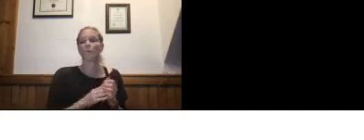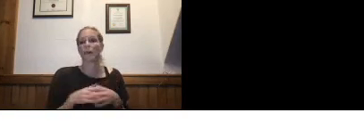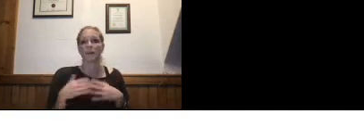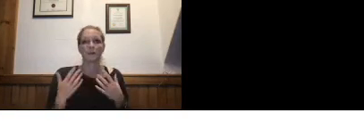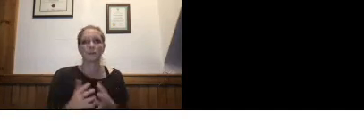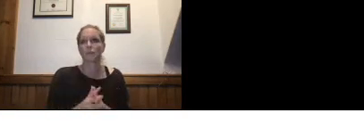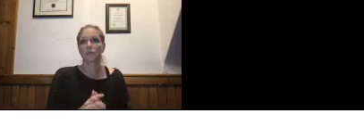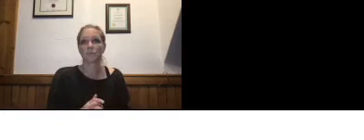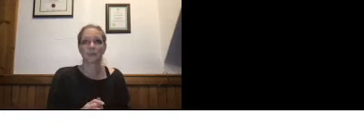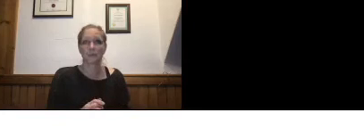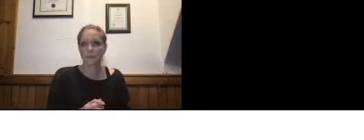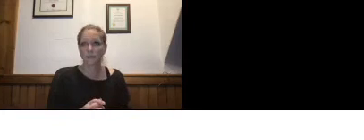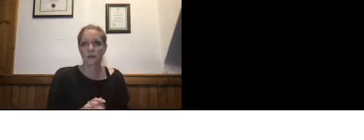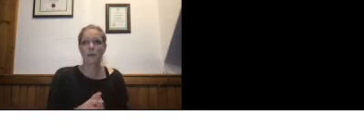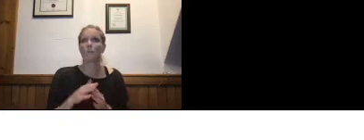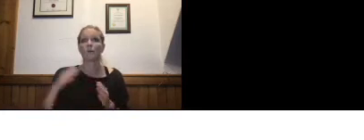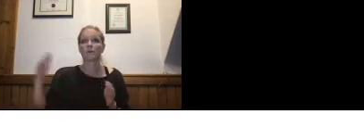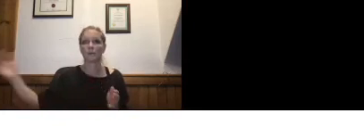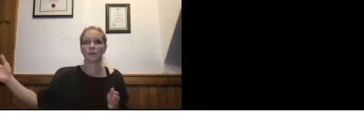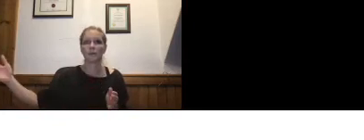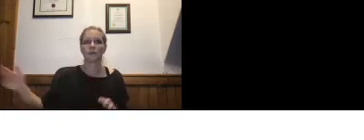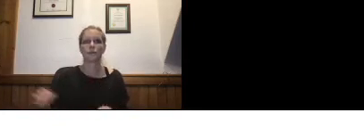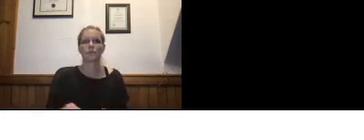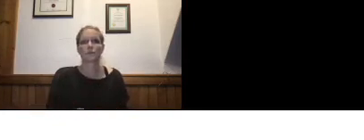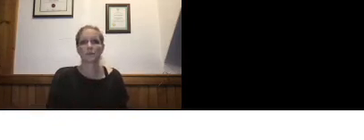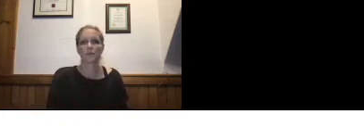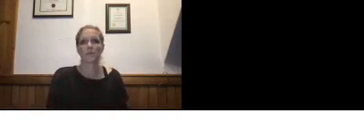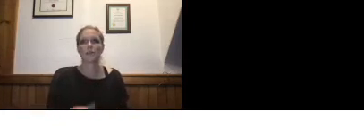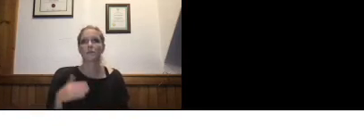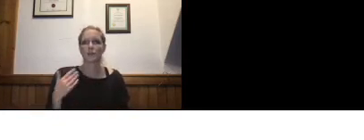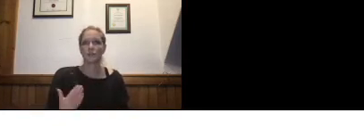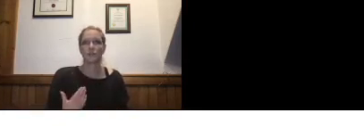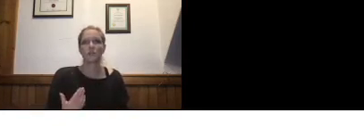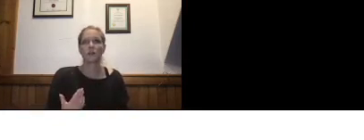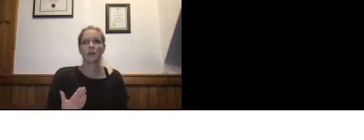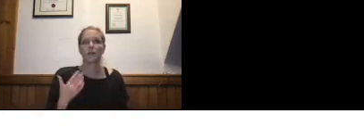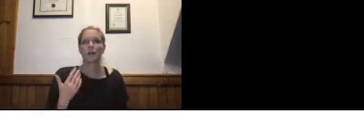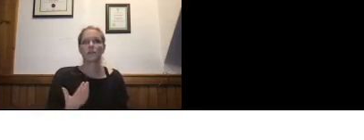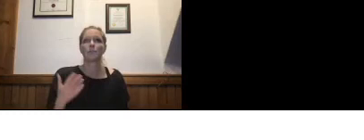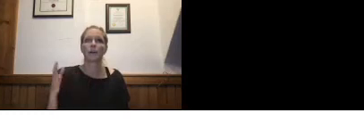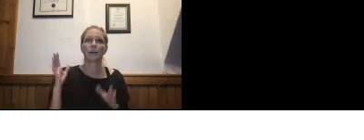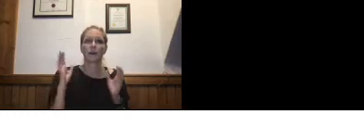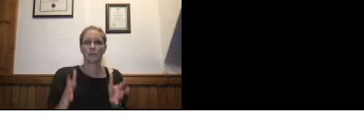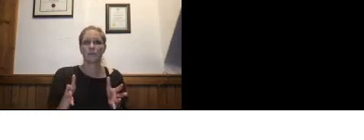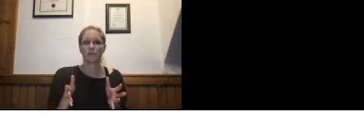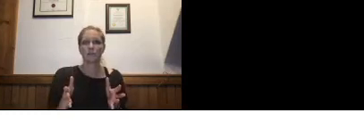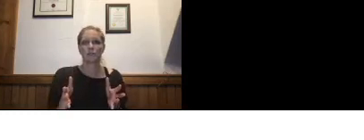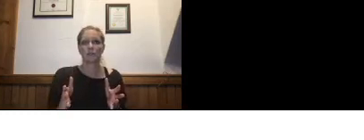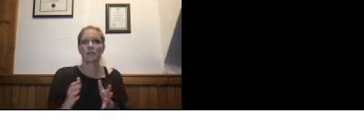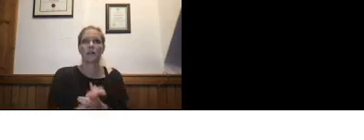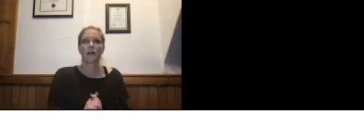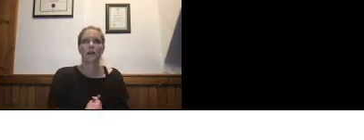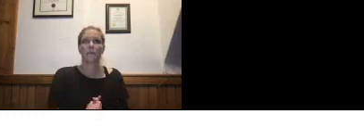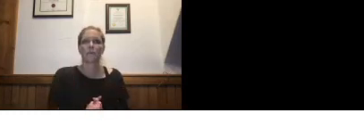maybe when the drug should be administered, at what point in the course of disease. These kinds of questions can be answered by observational